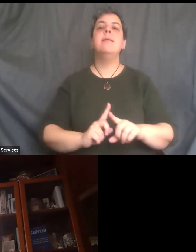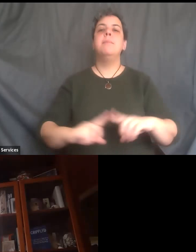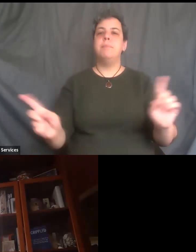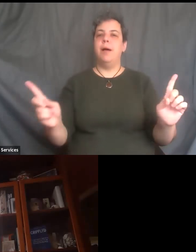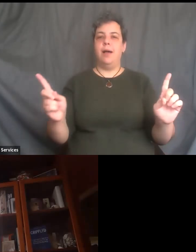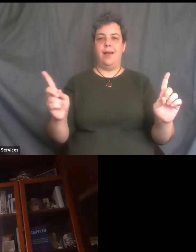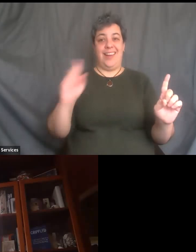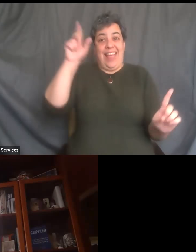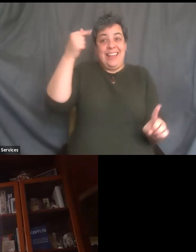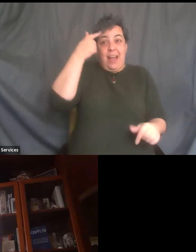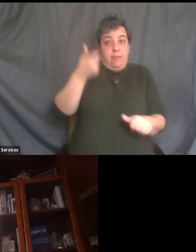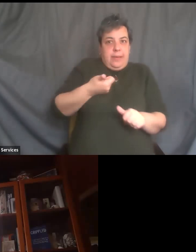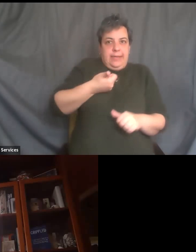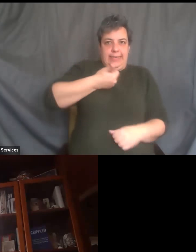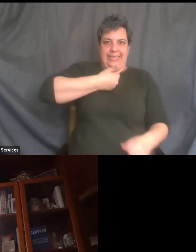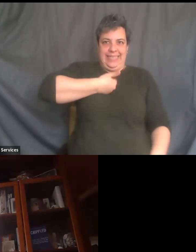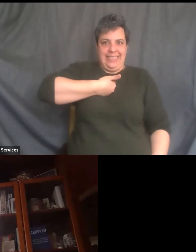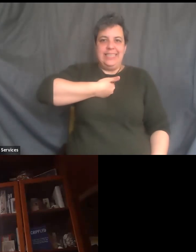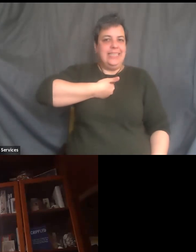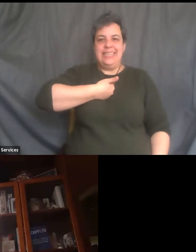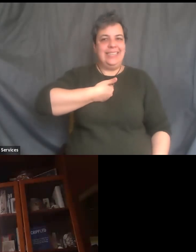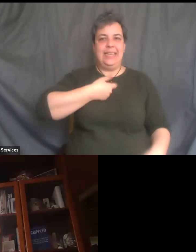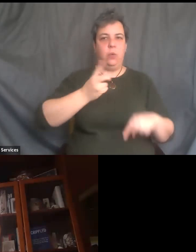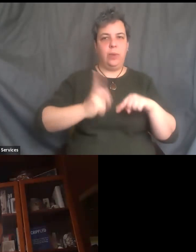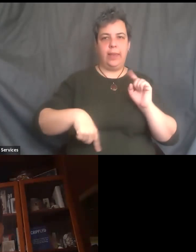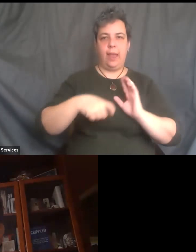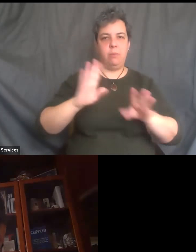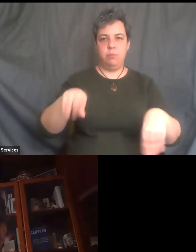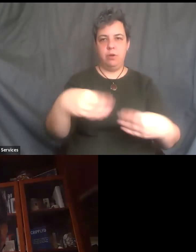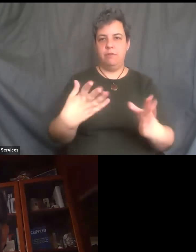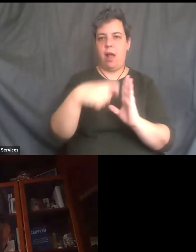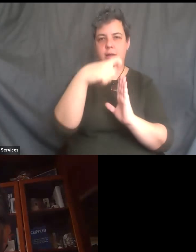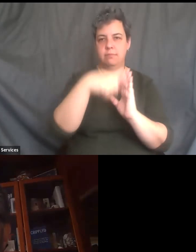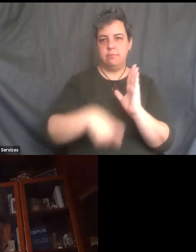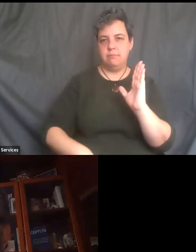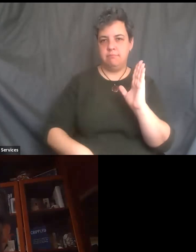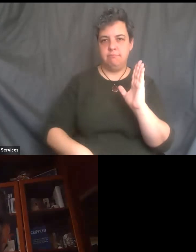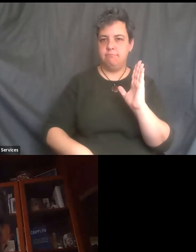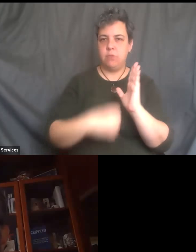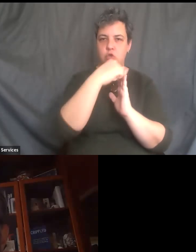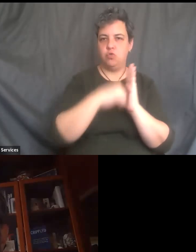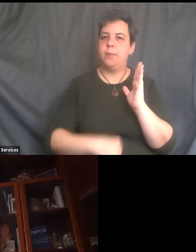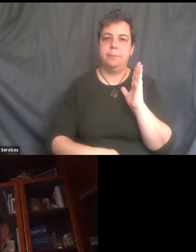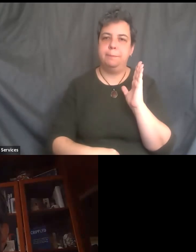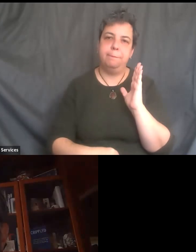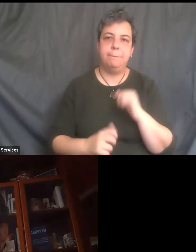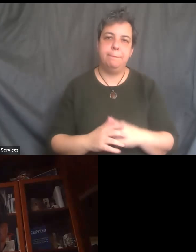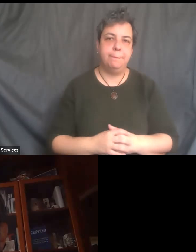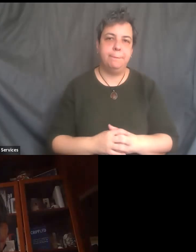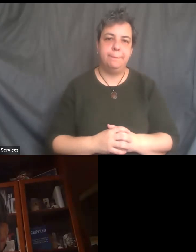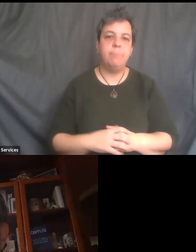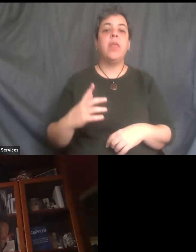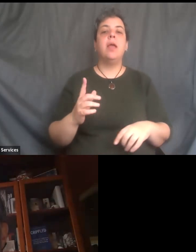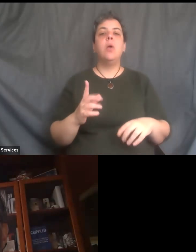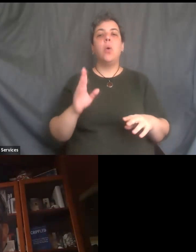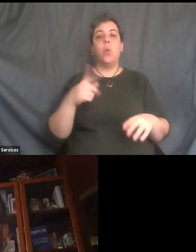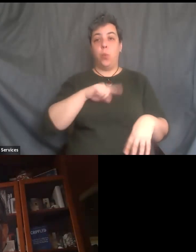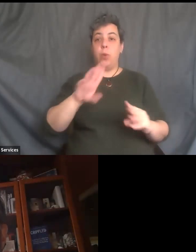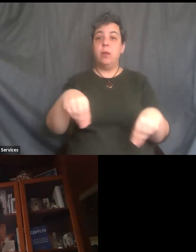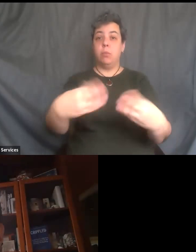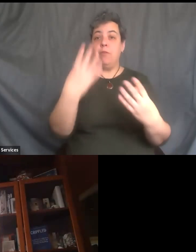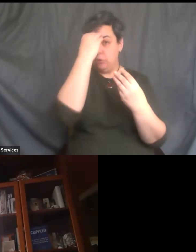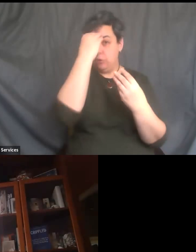government. Our information is our role here is to get the information out to you and let you know where and how you can do